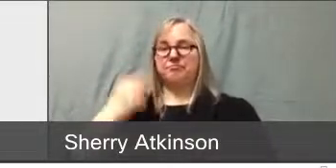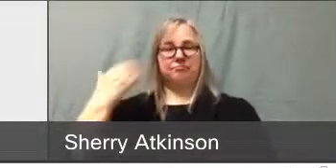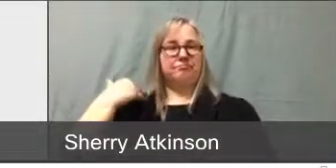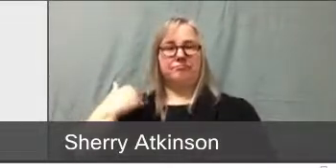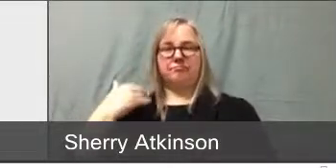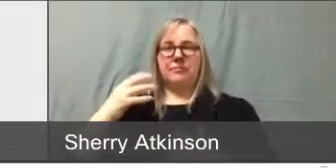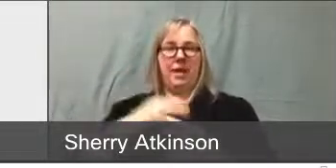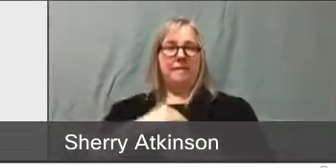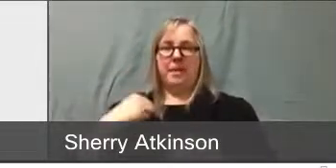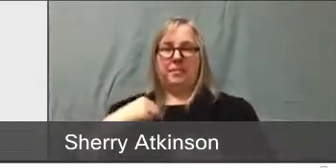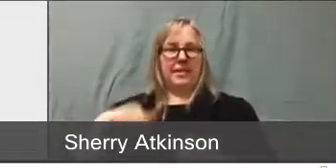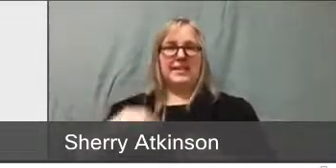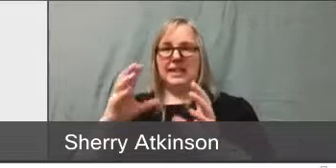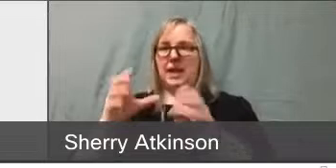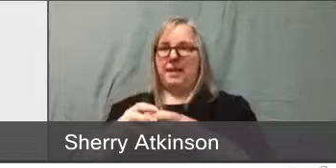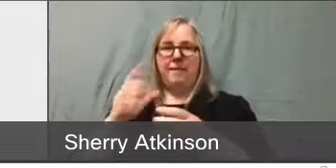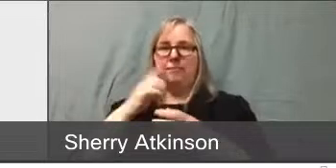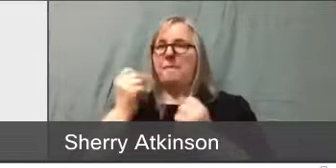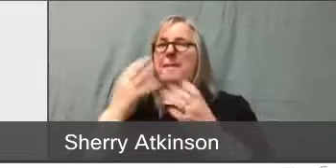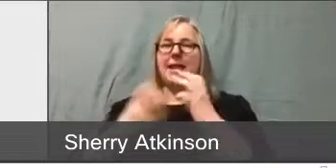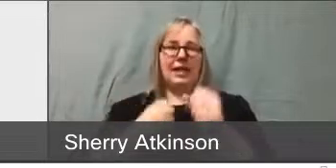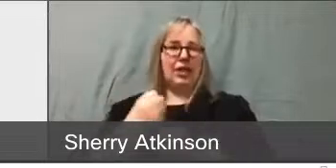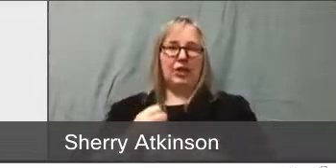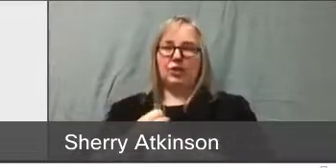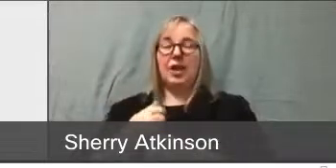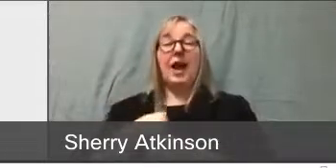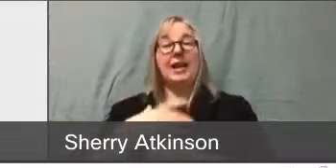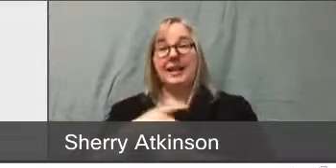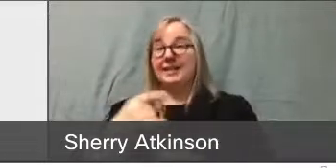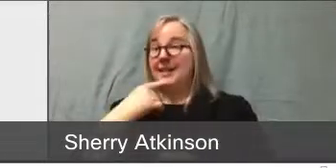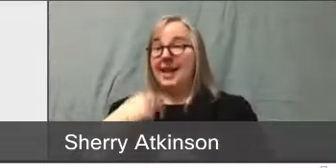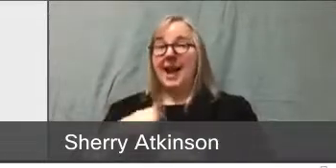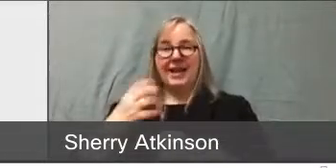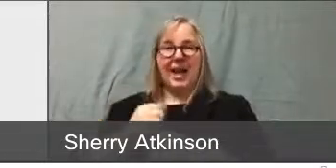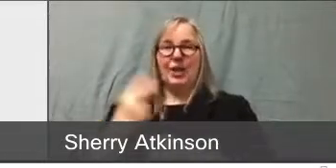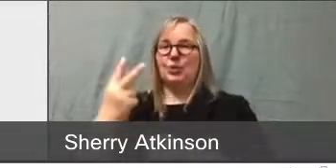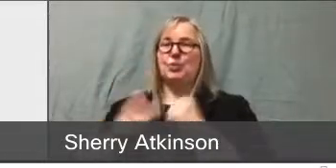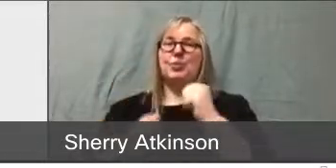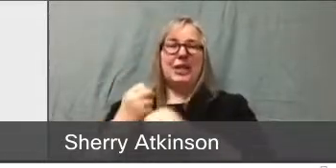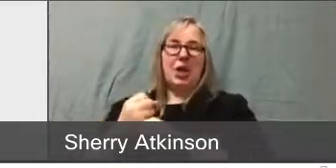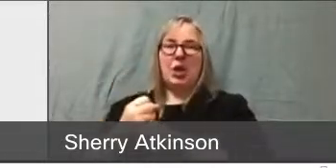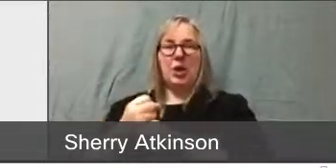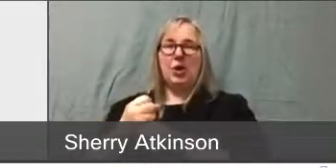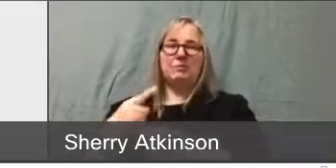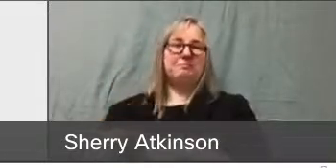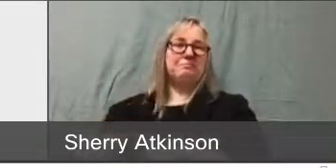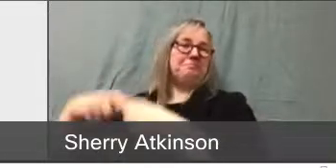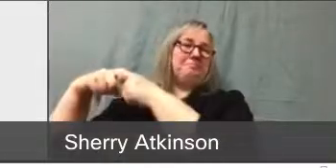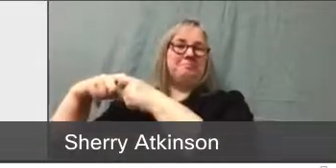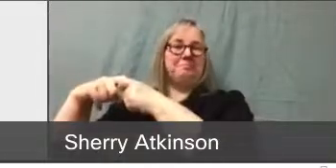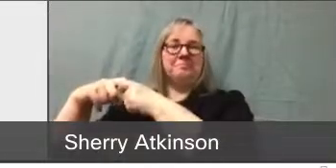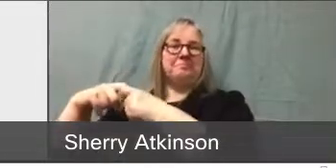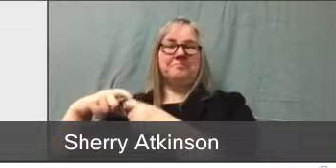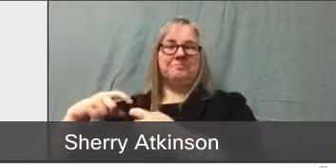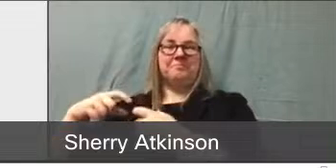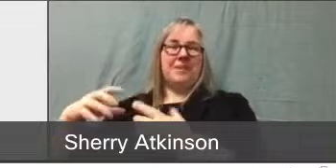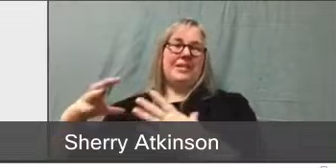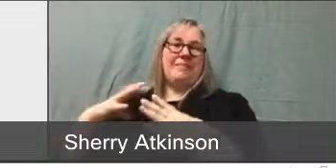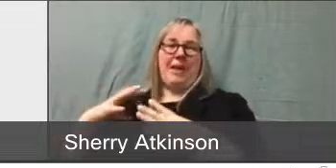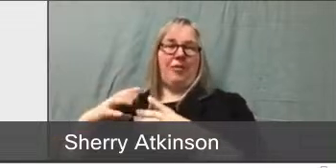for many years. I like to say I got a 2-year sabbatical from the committee the